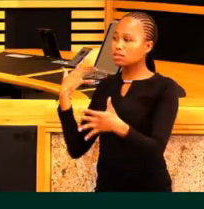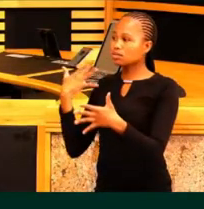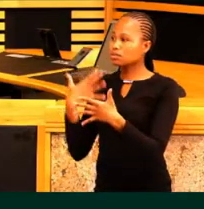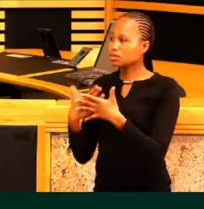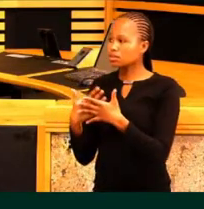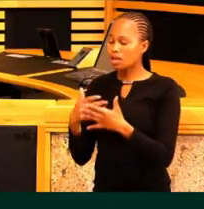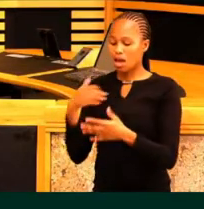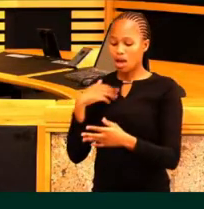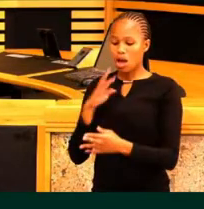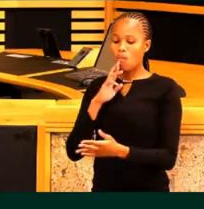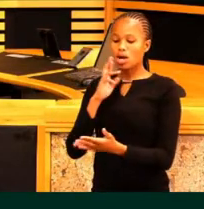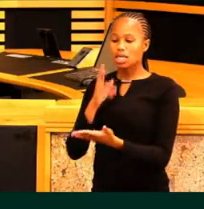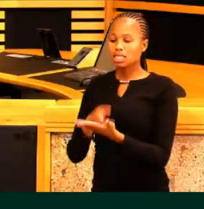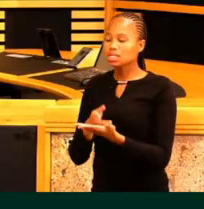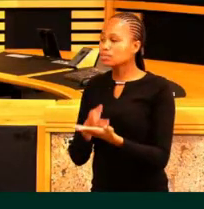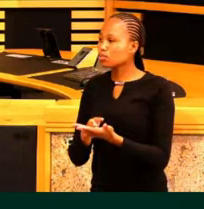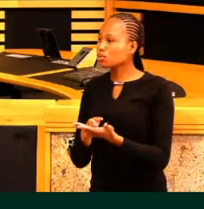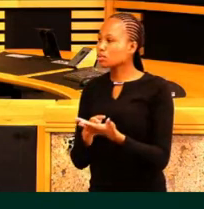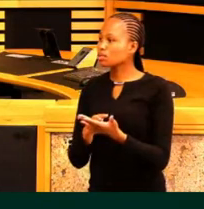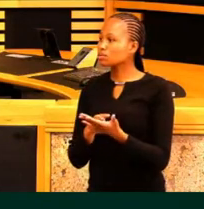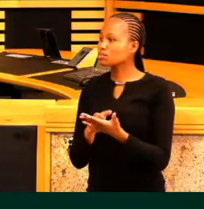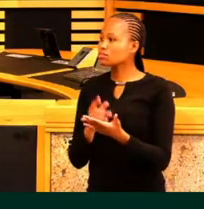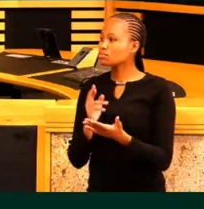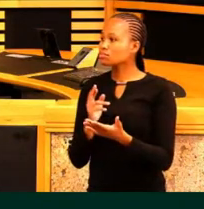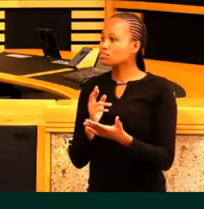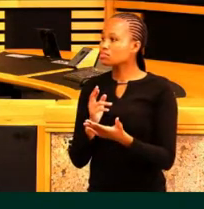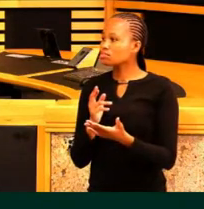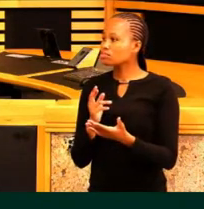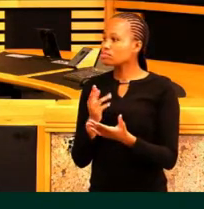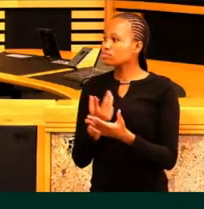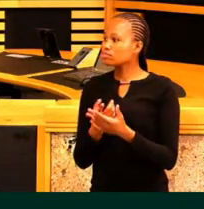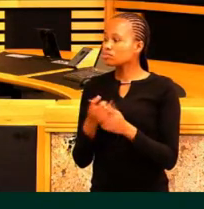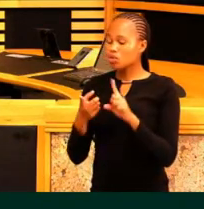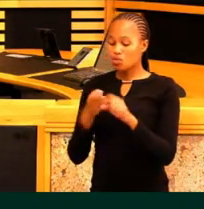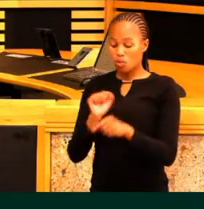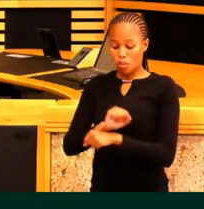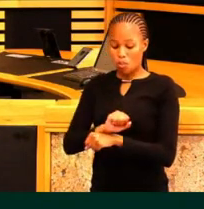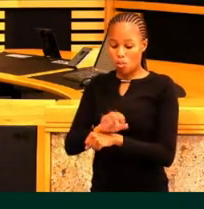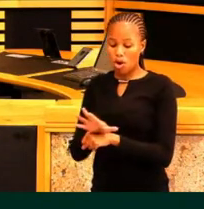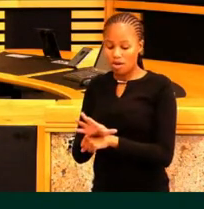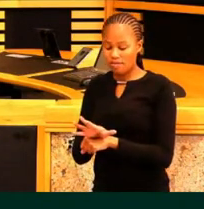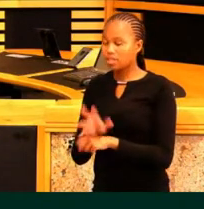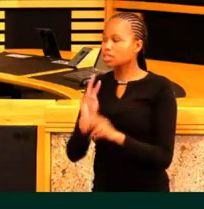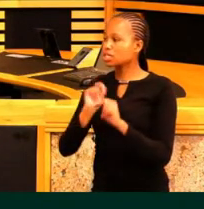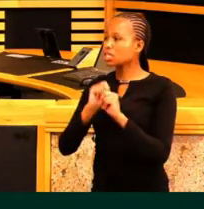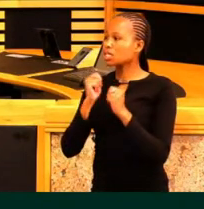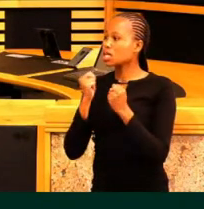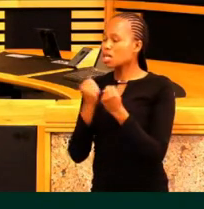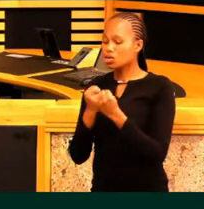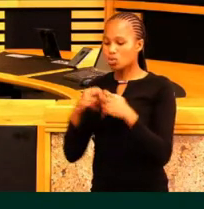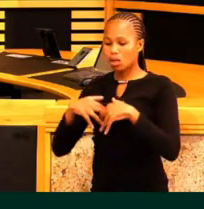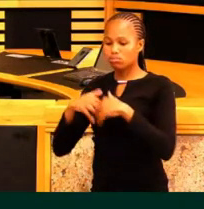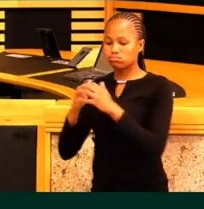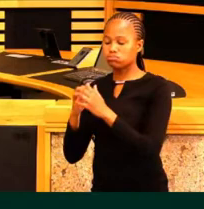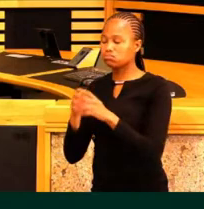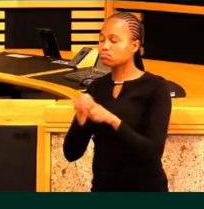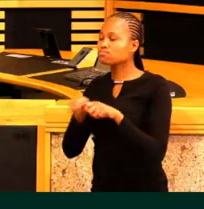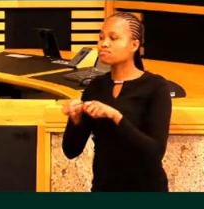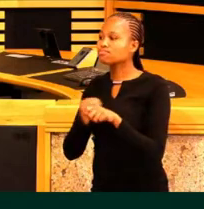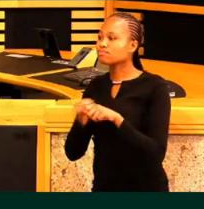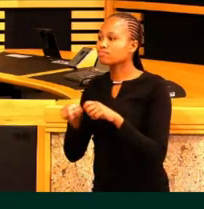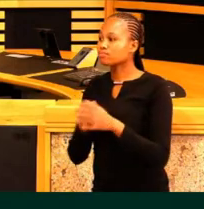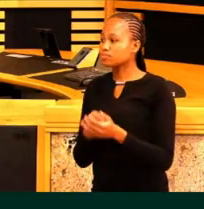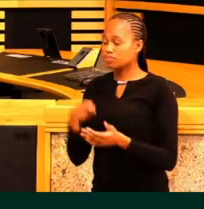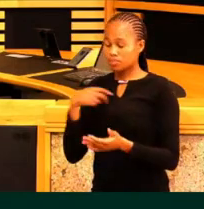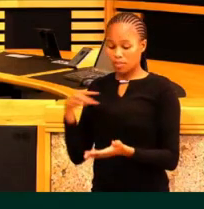response to the recovery from covid-19 and natural disasters I stand